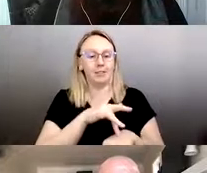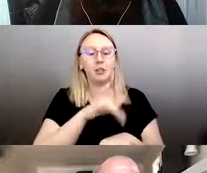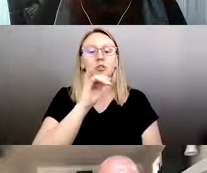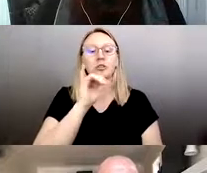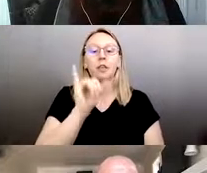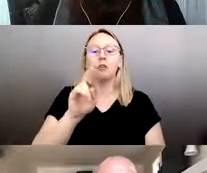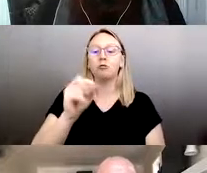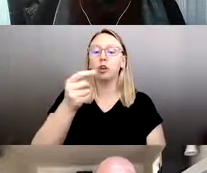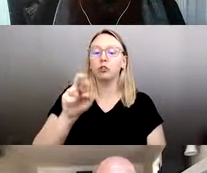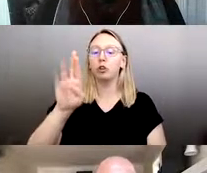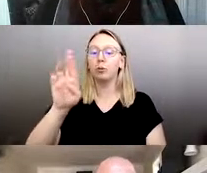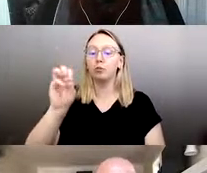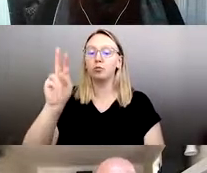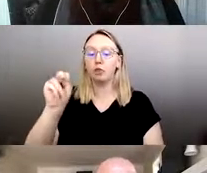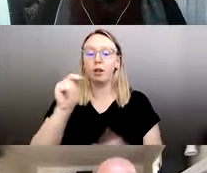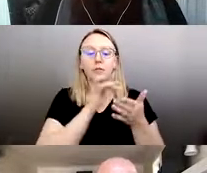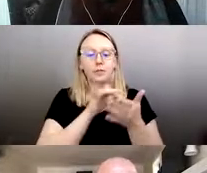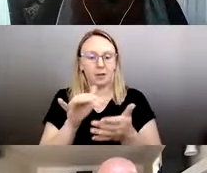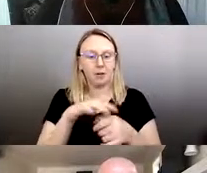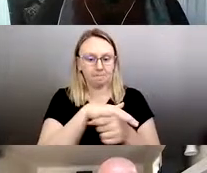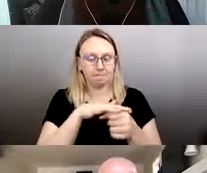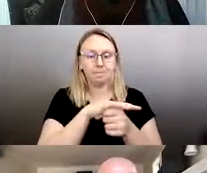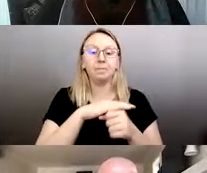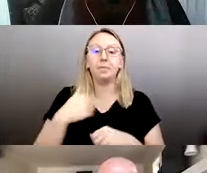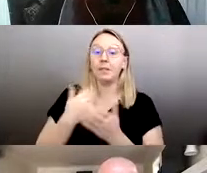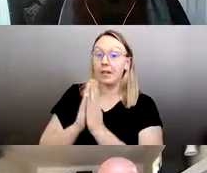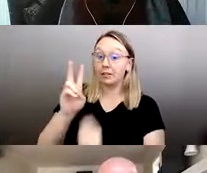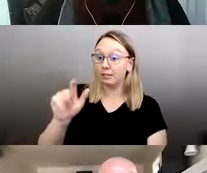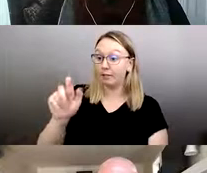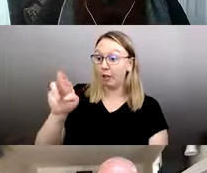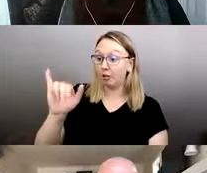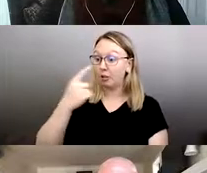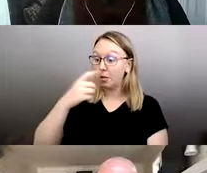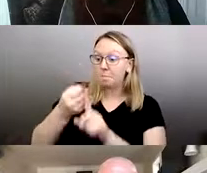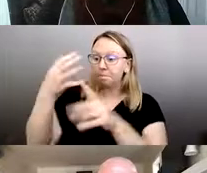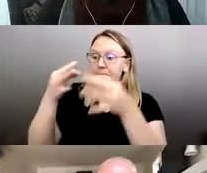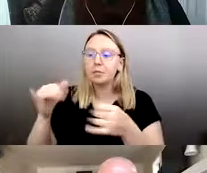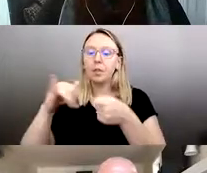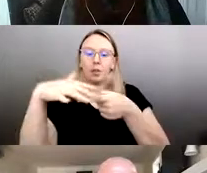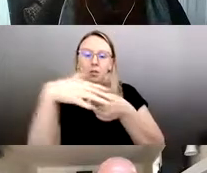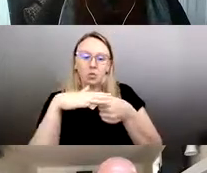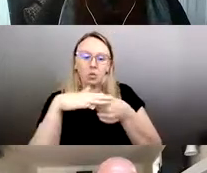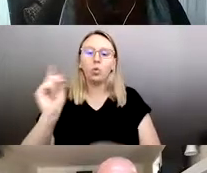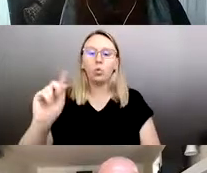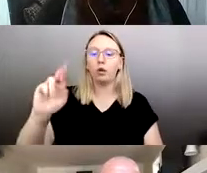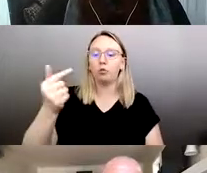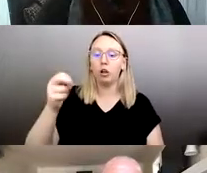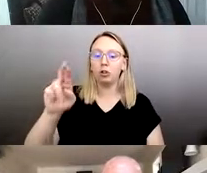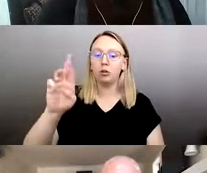few notes to provide context on the place where Roger Brown is located before we hand it over to